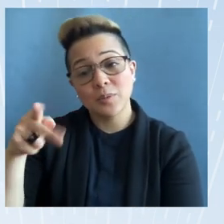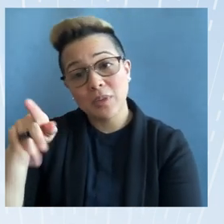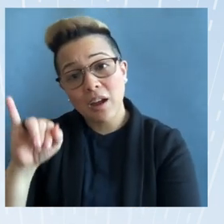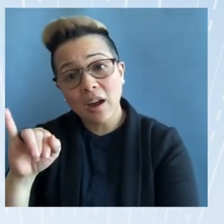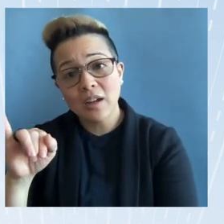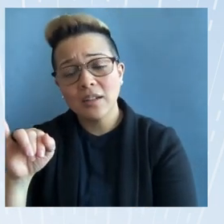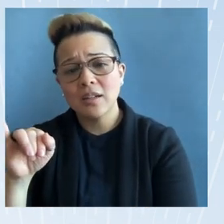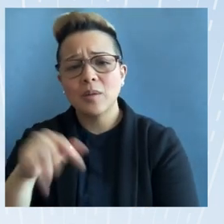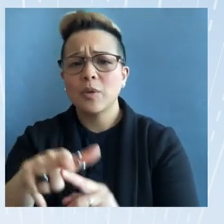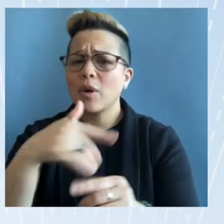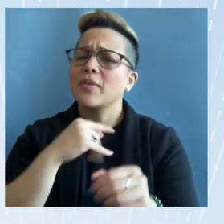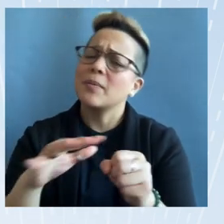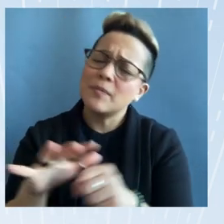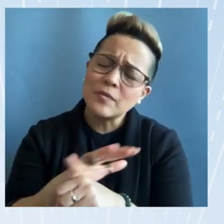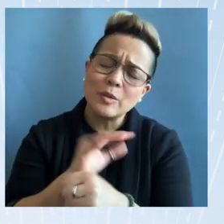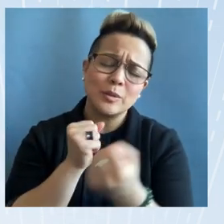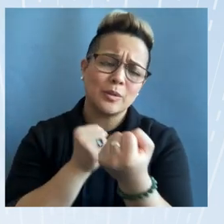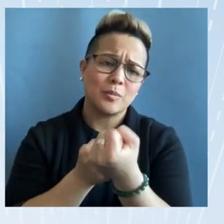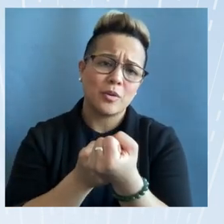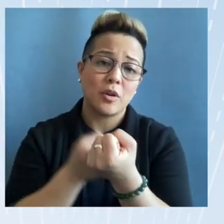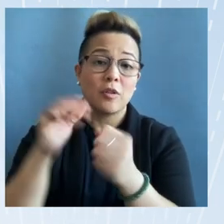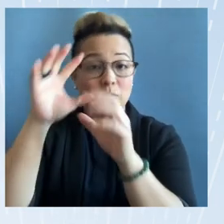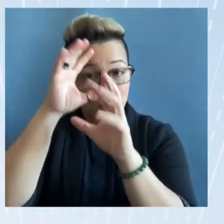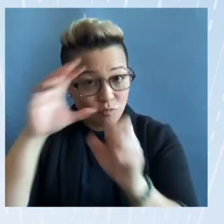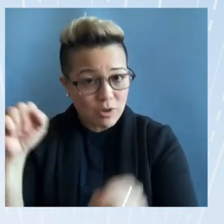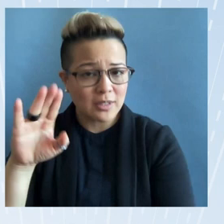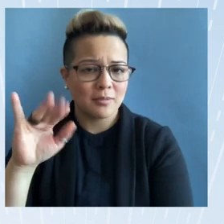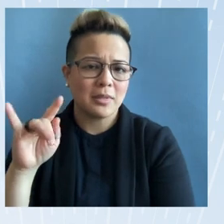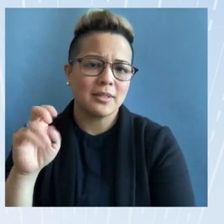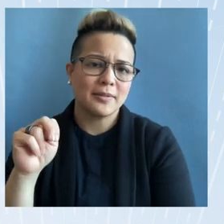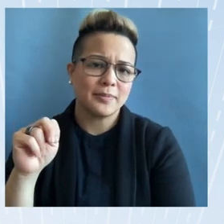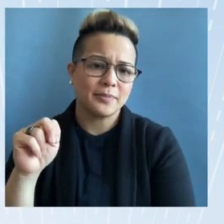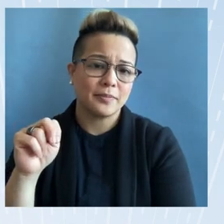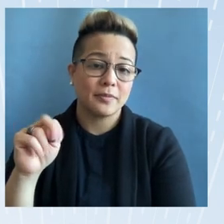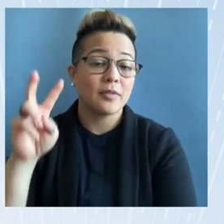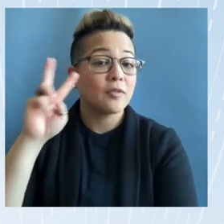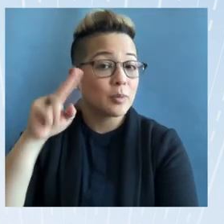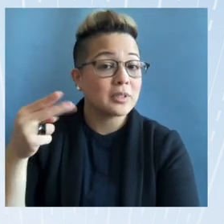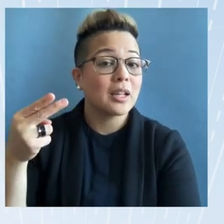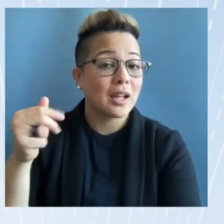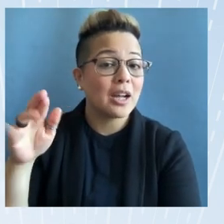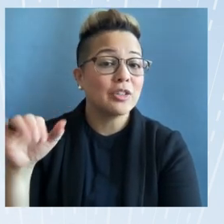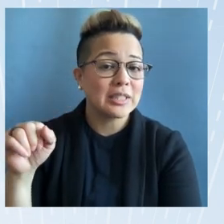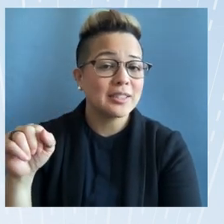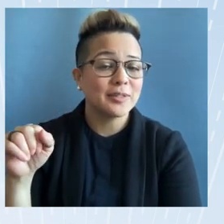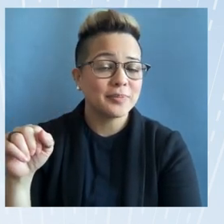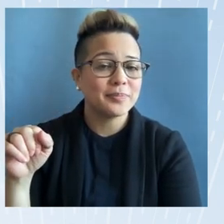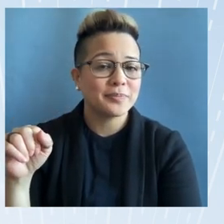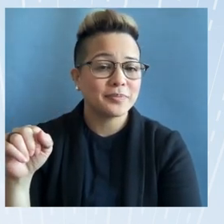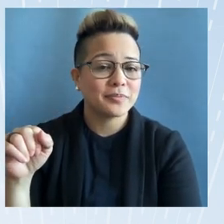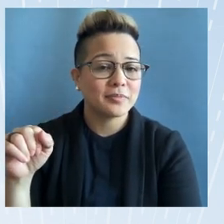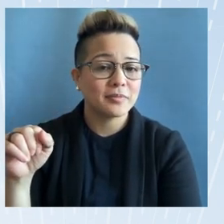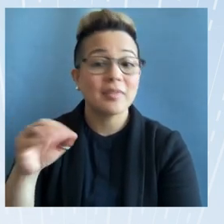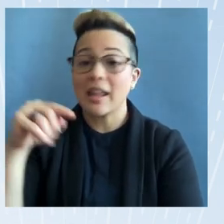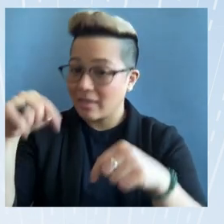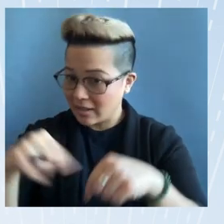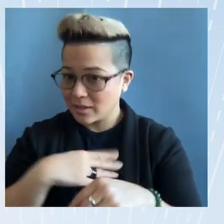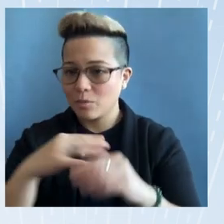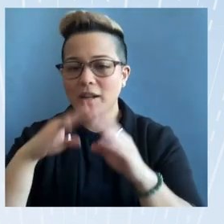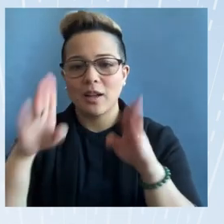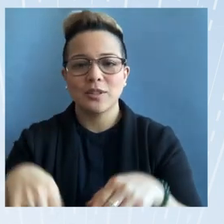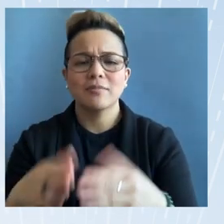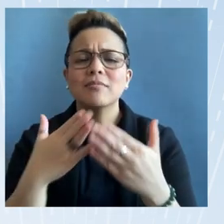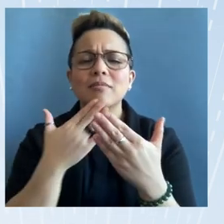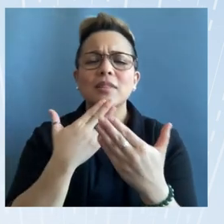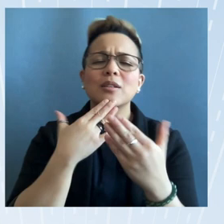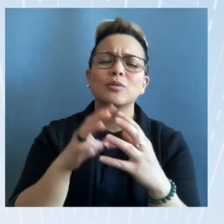the full support of President Biden, Vice President Harris, and this White House. Thank you so